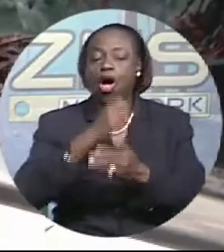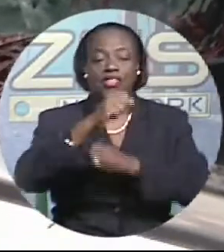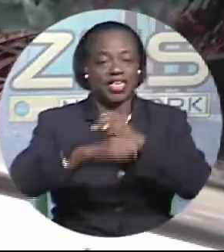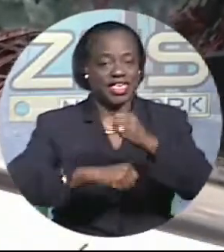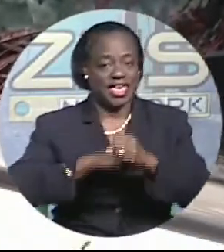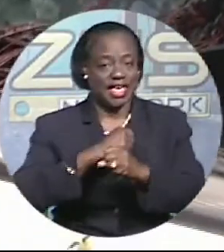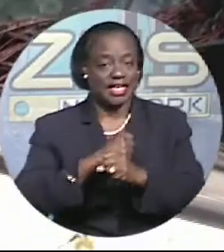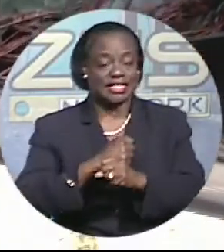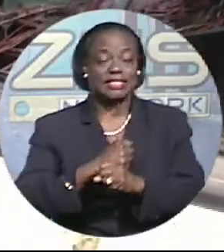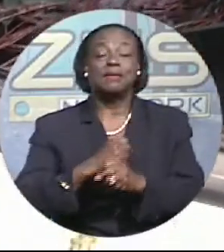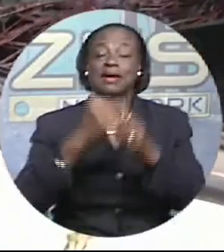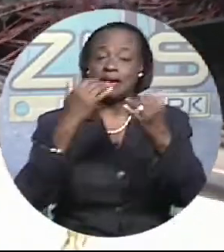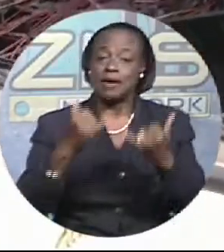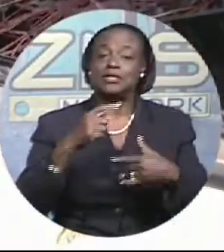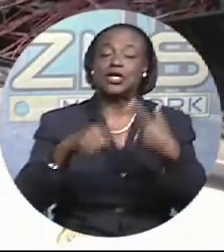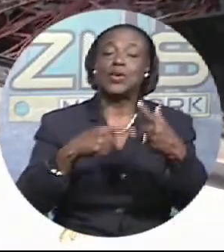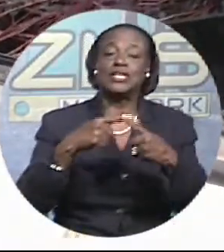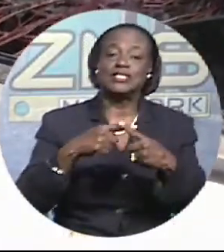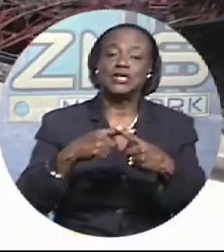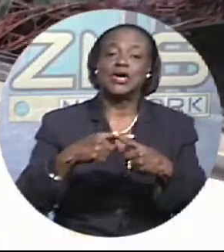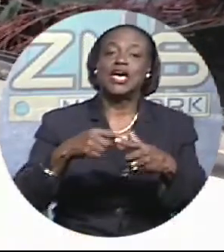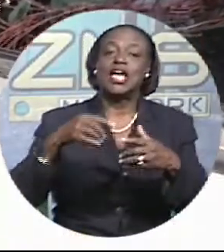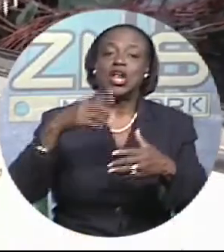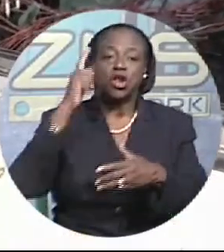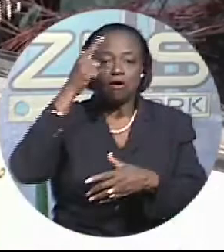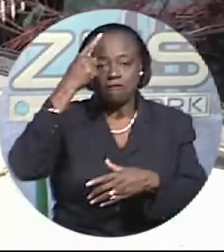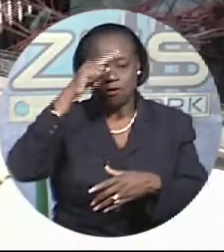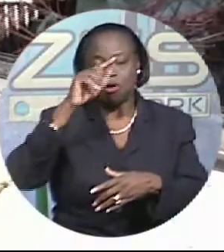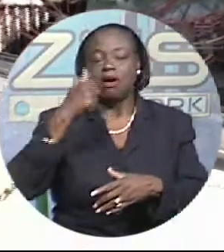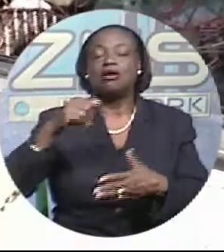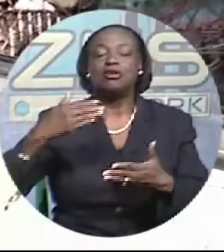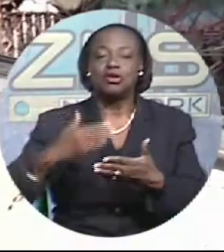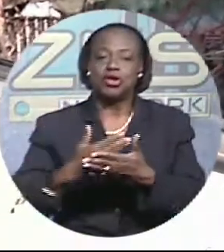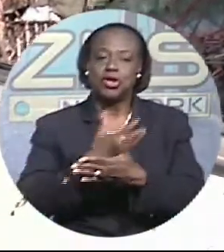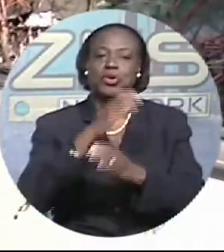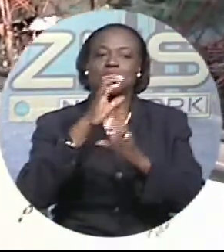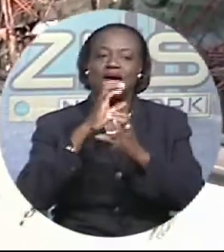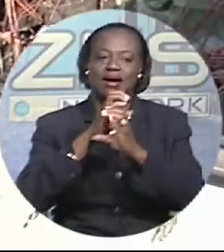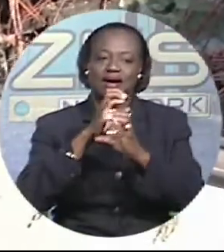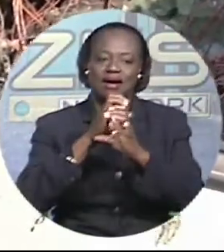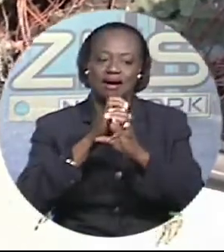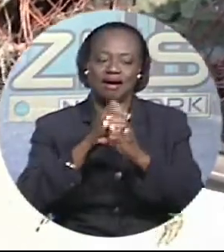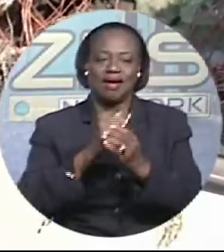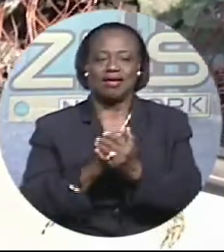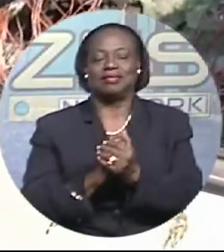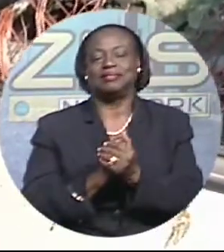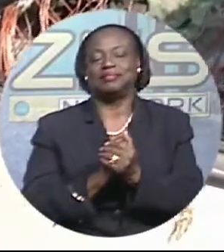says he was on his way to Sanford Motors to check out a new car. Today, though, his Sunny had run its course.